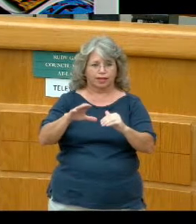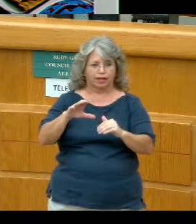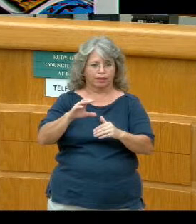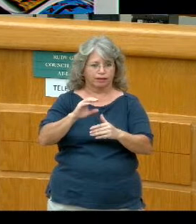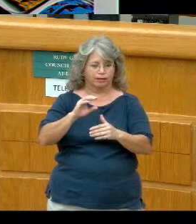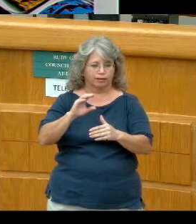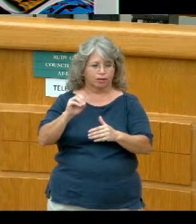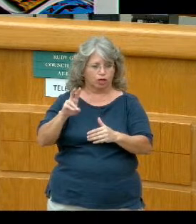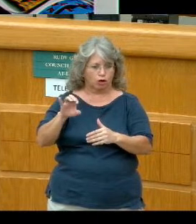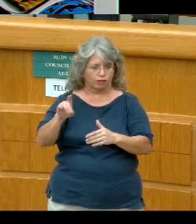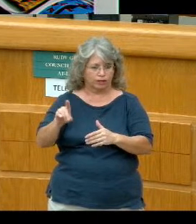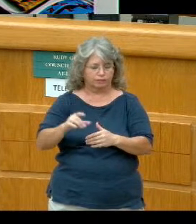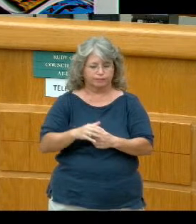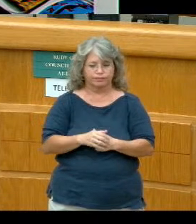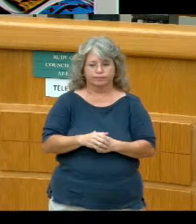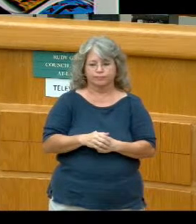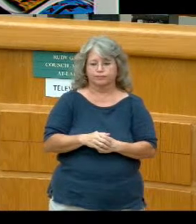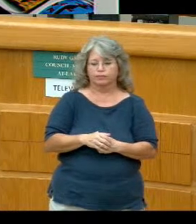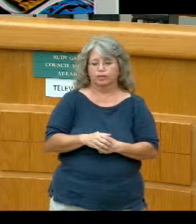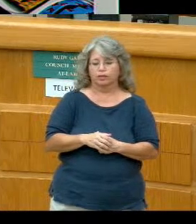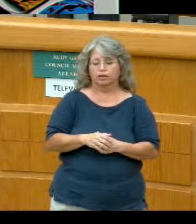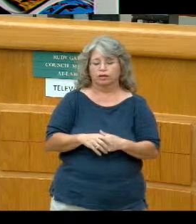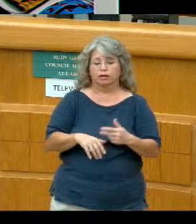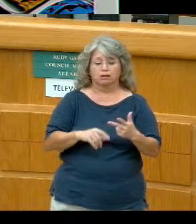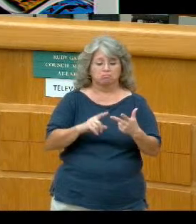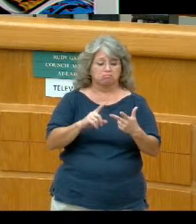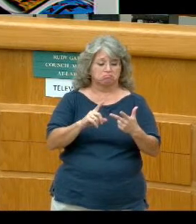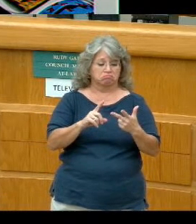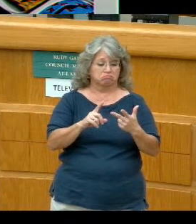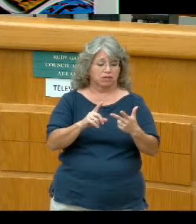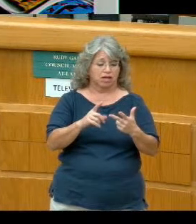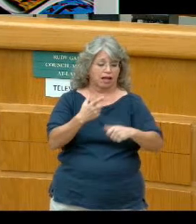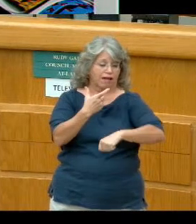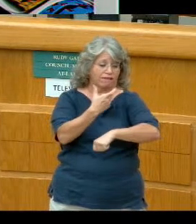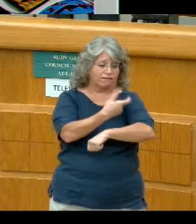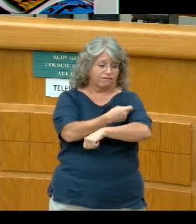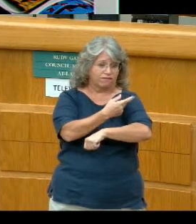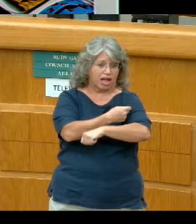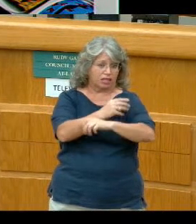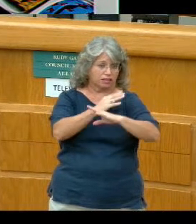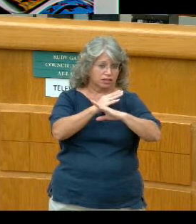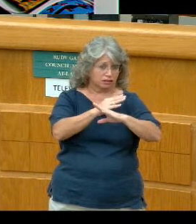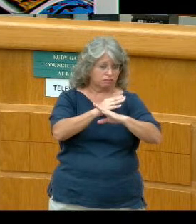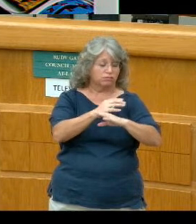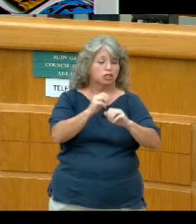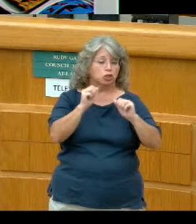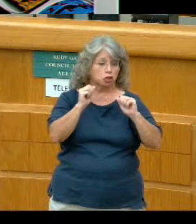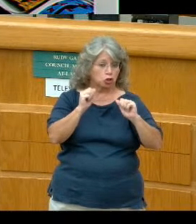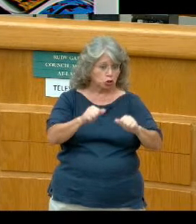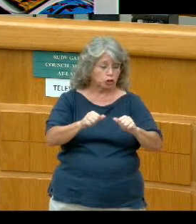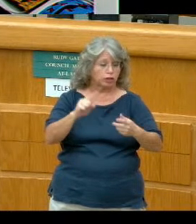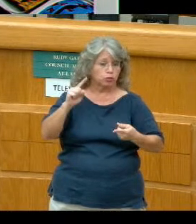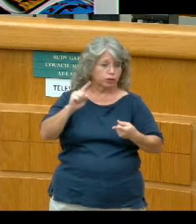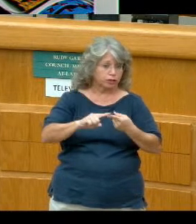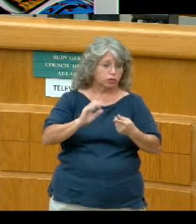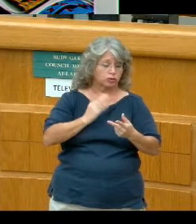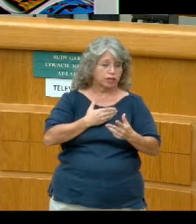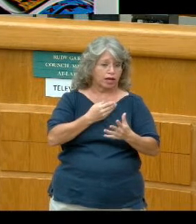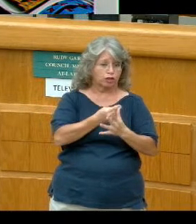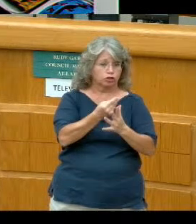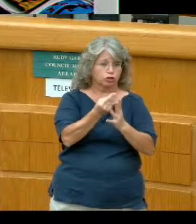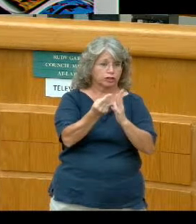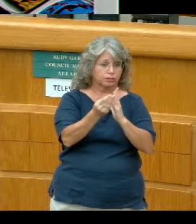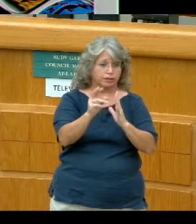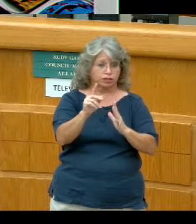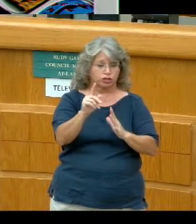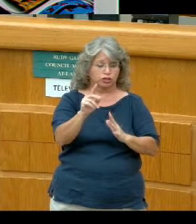than COVID-19. And three, a vaccine could decrease the transmission rate. There are no vaccines that are available right now,